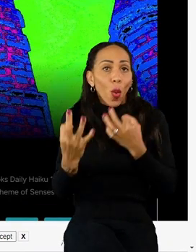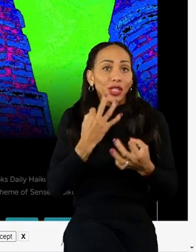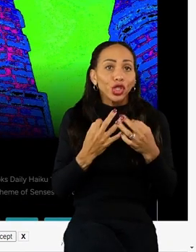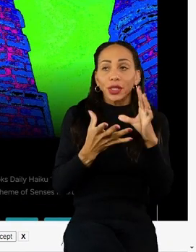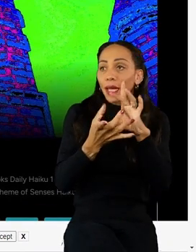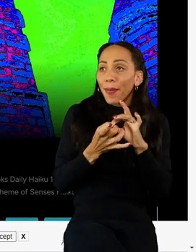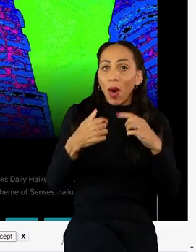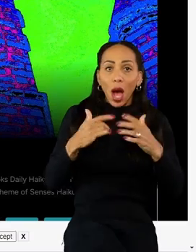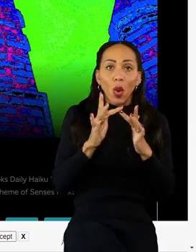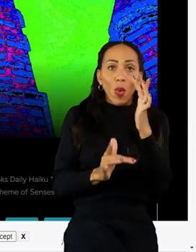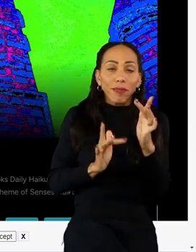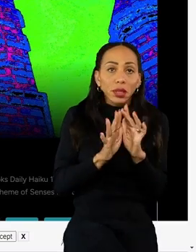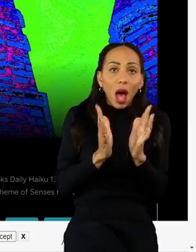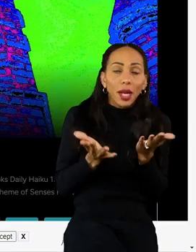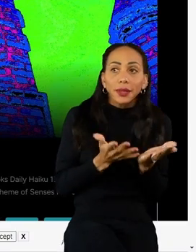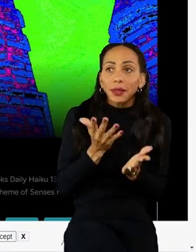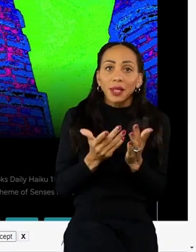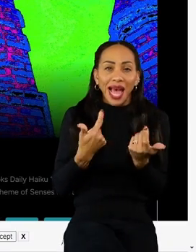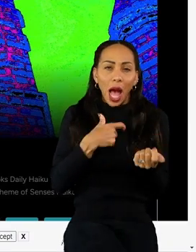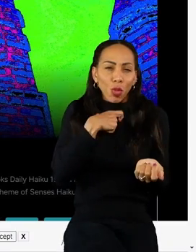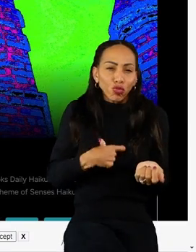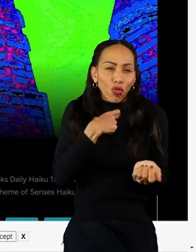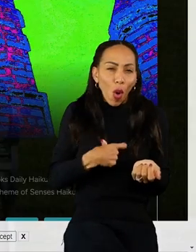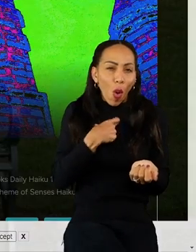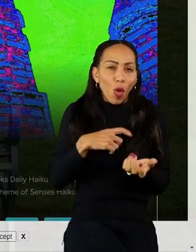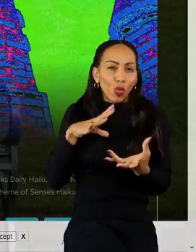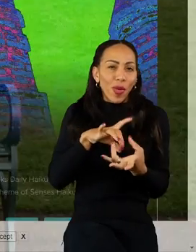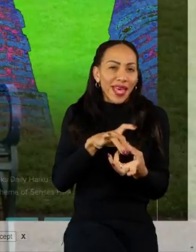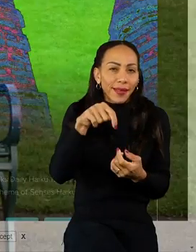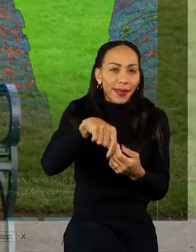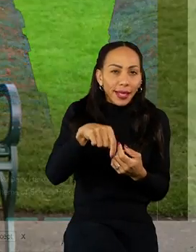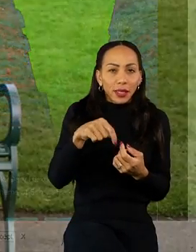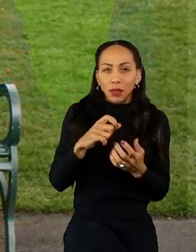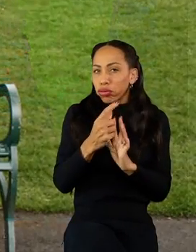I think that's probably enough, unless anyone's got any questions about the site or